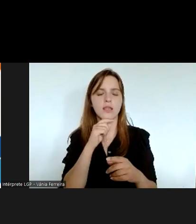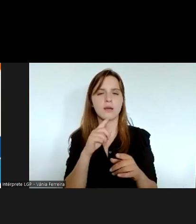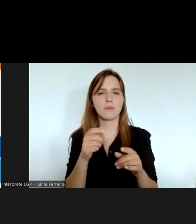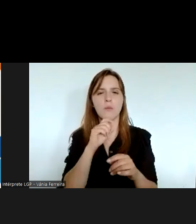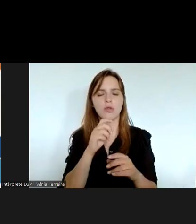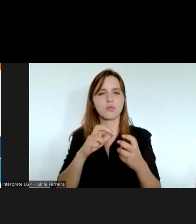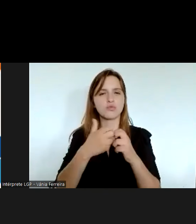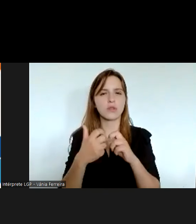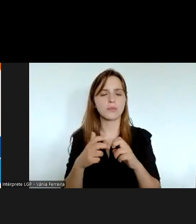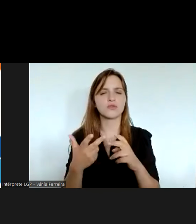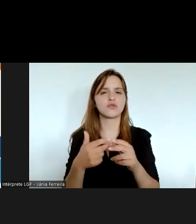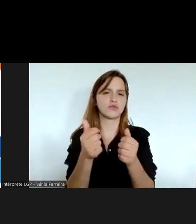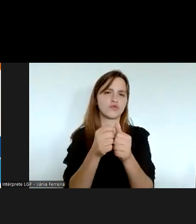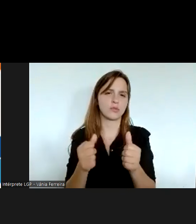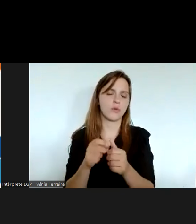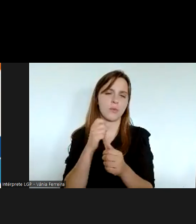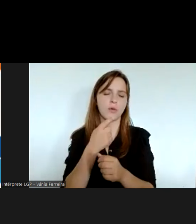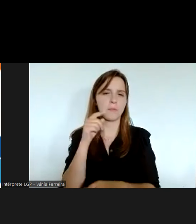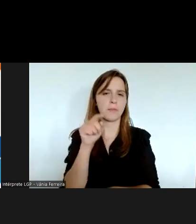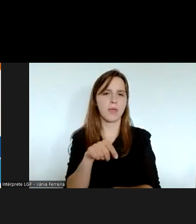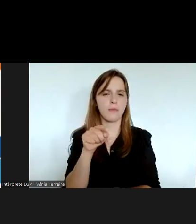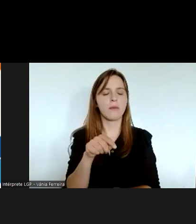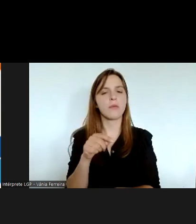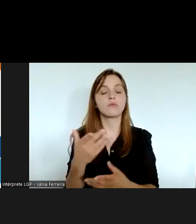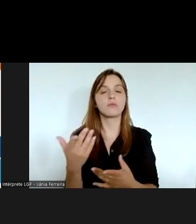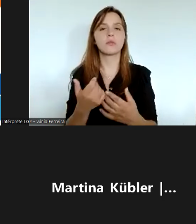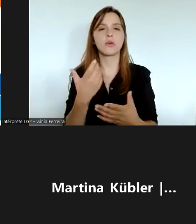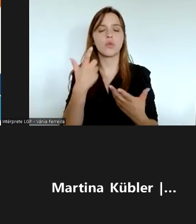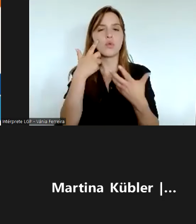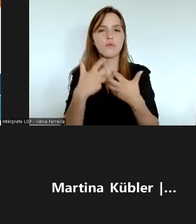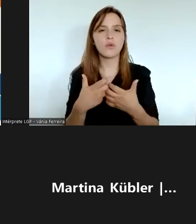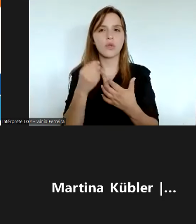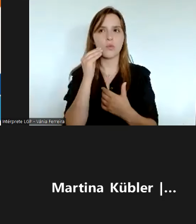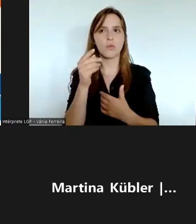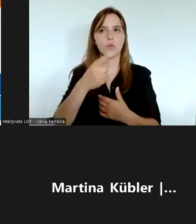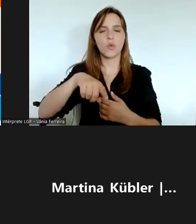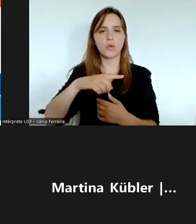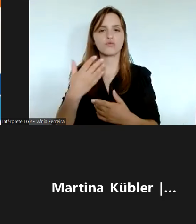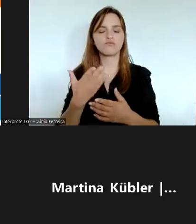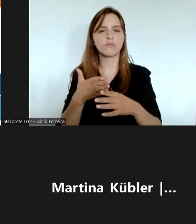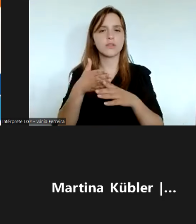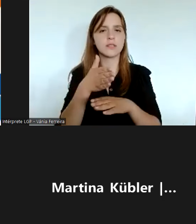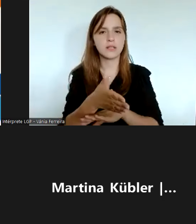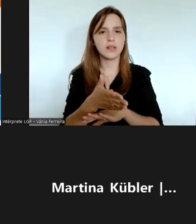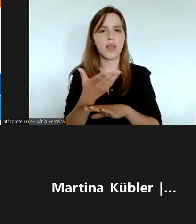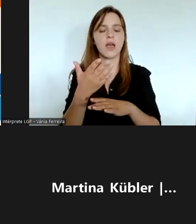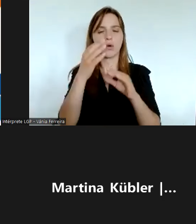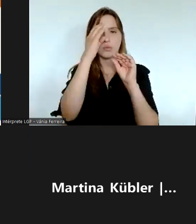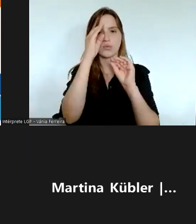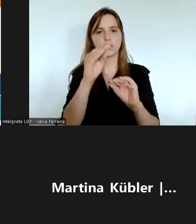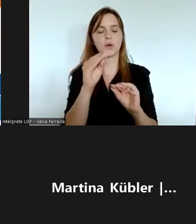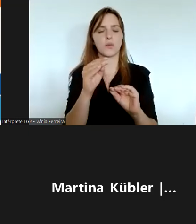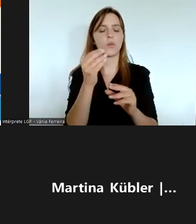Martina was speaking about, you know. So it's the question, how do we get access to education? And